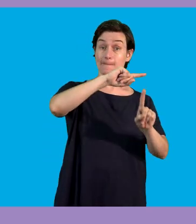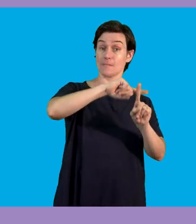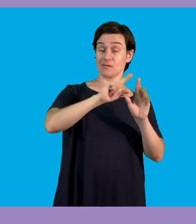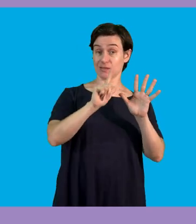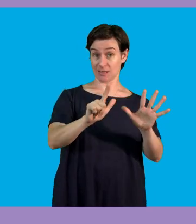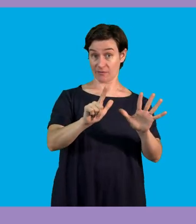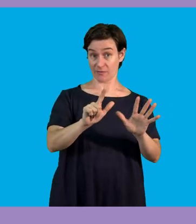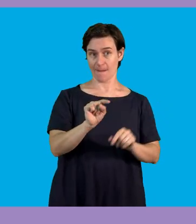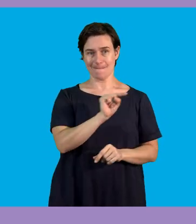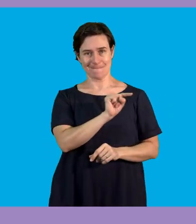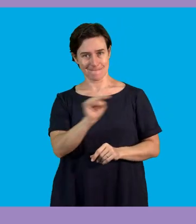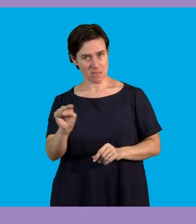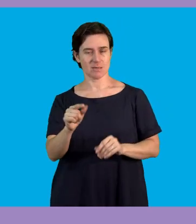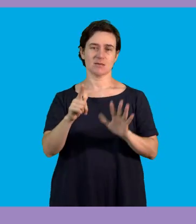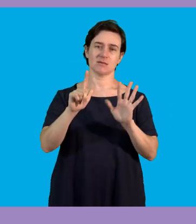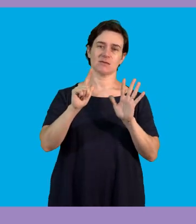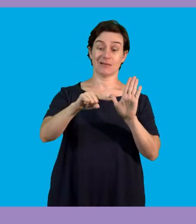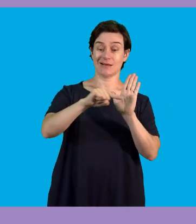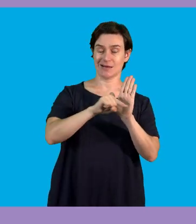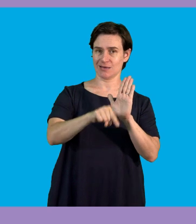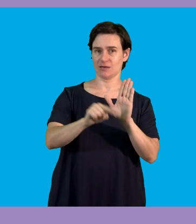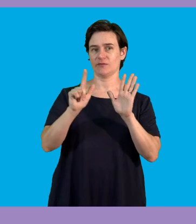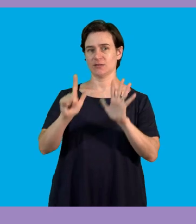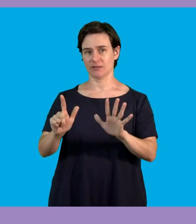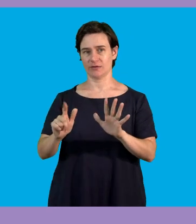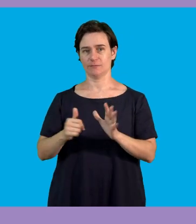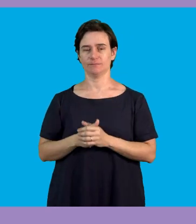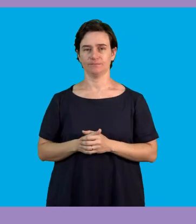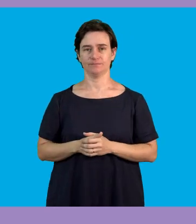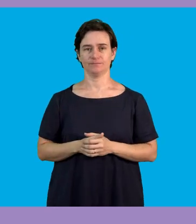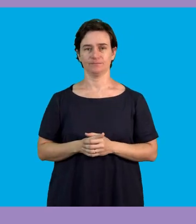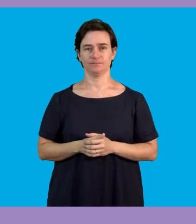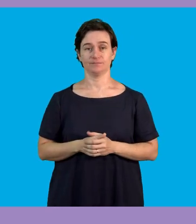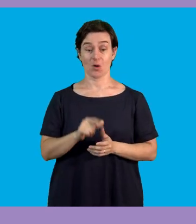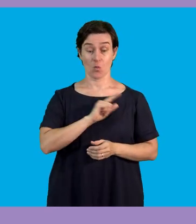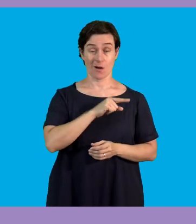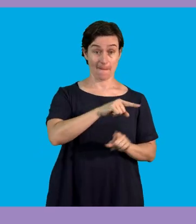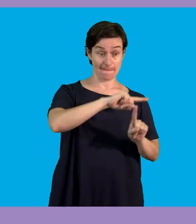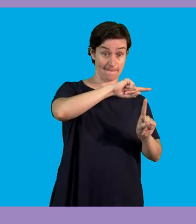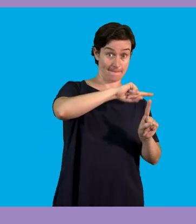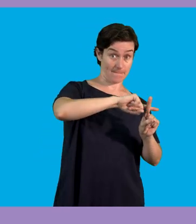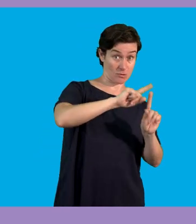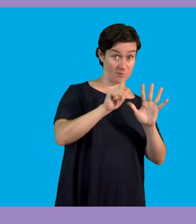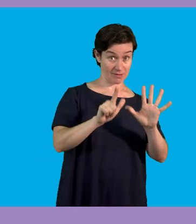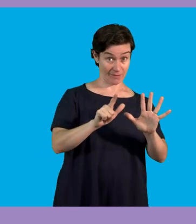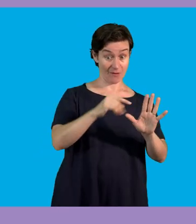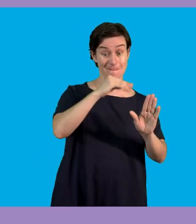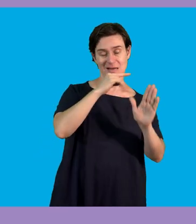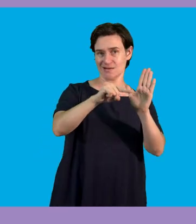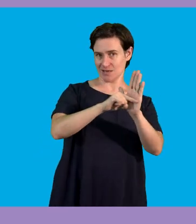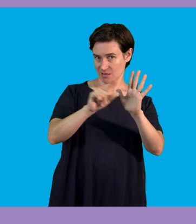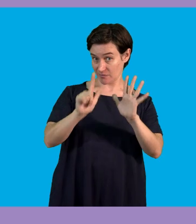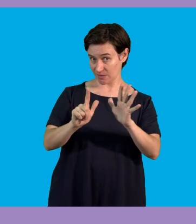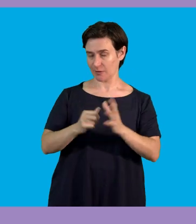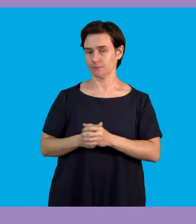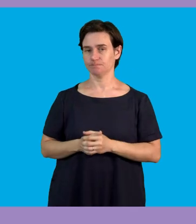2x plus 7, and then for positive 7, the additive